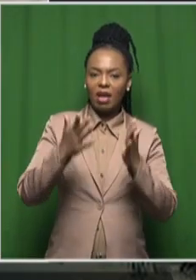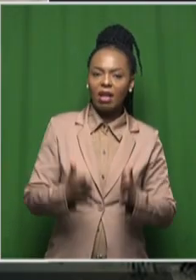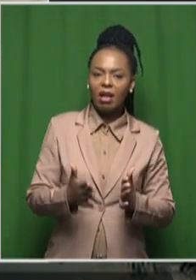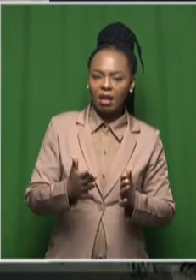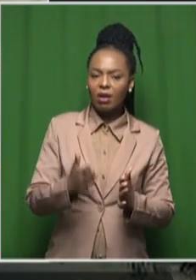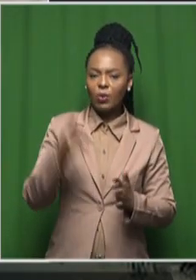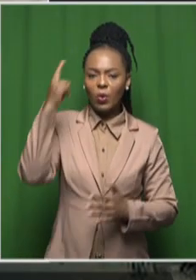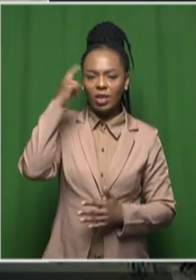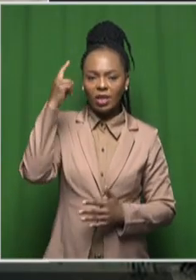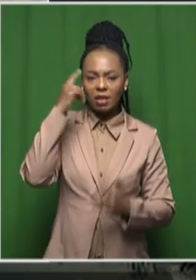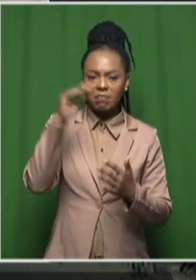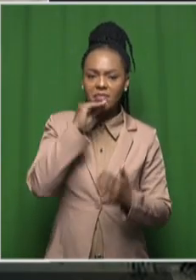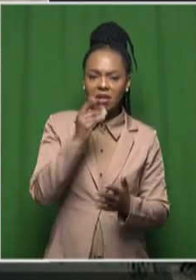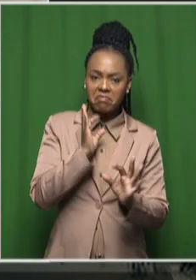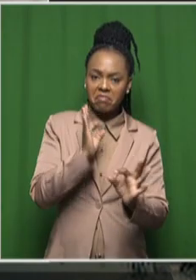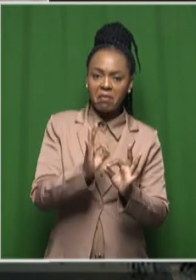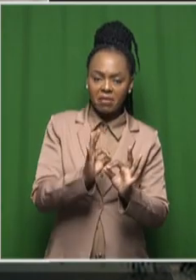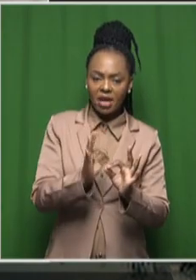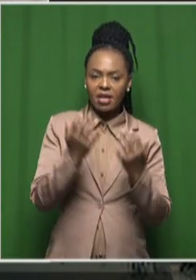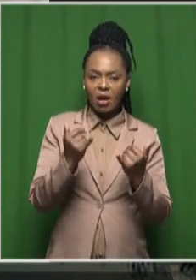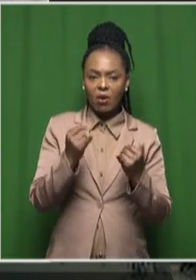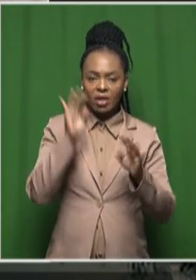a unique creative environment?